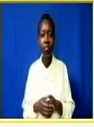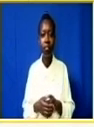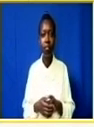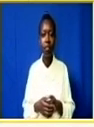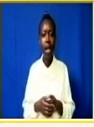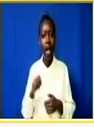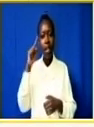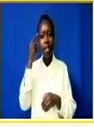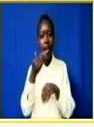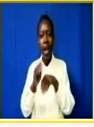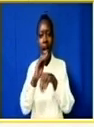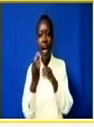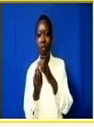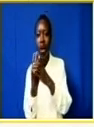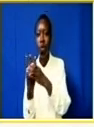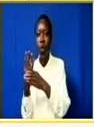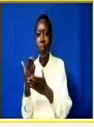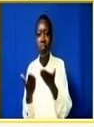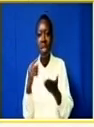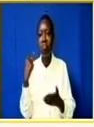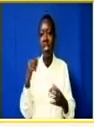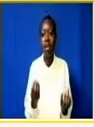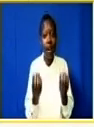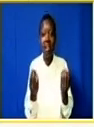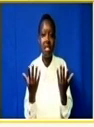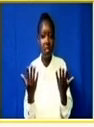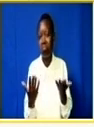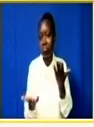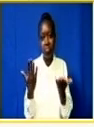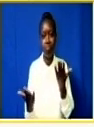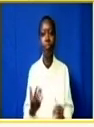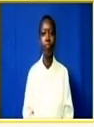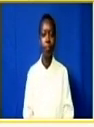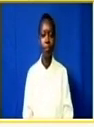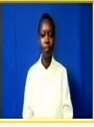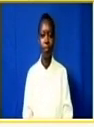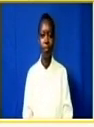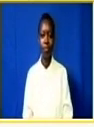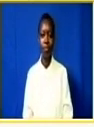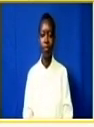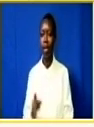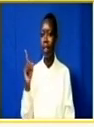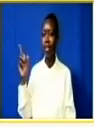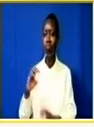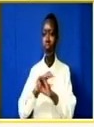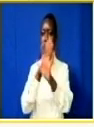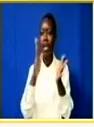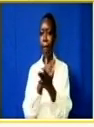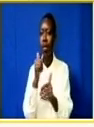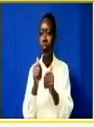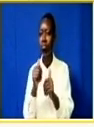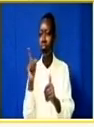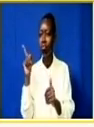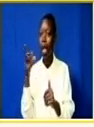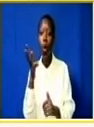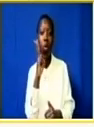a cover crop. Mm-hmm. Looks like grass, maybe. Maybe grass. Mm-hmm. Okay. And this shiny part, maybe this is water.